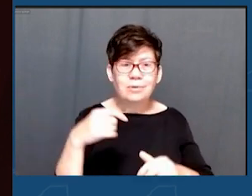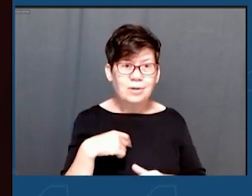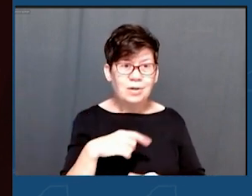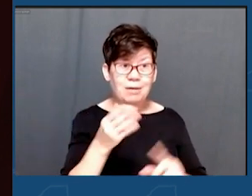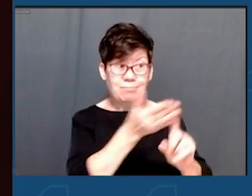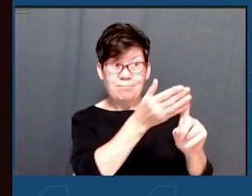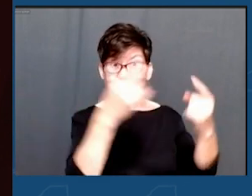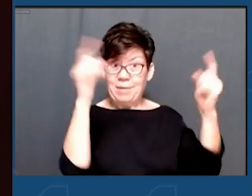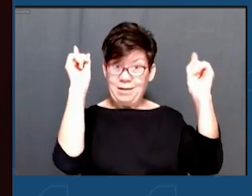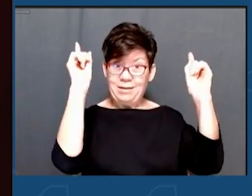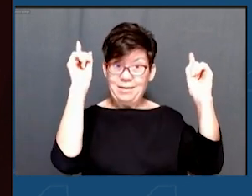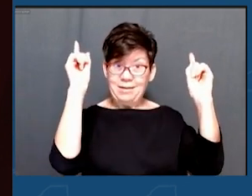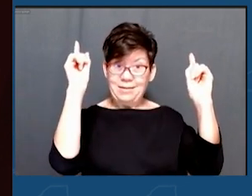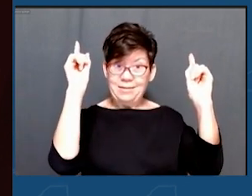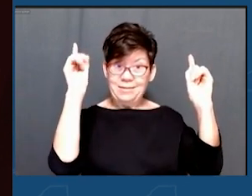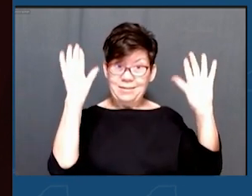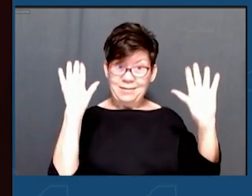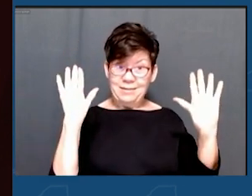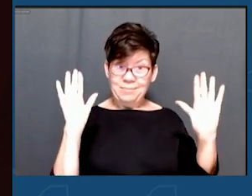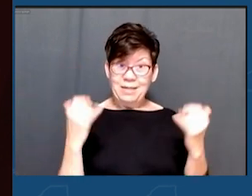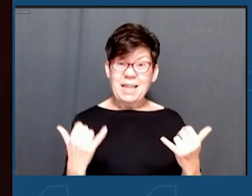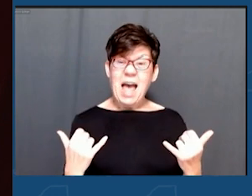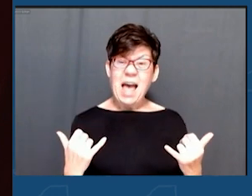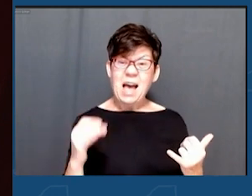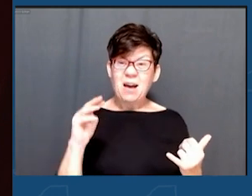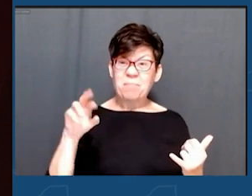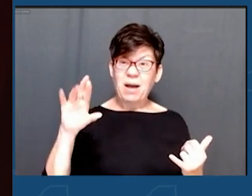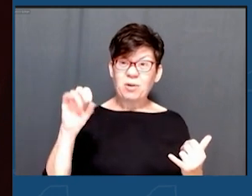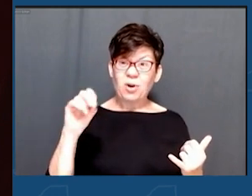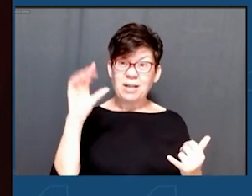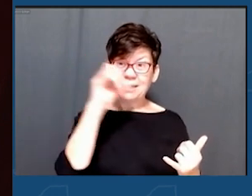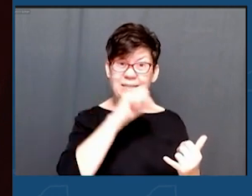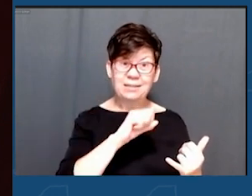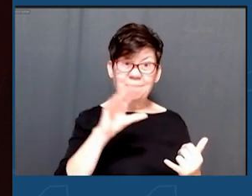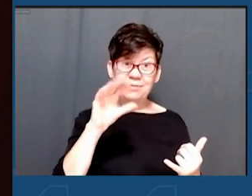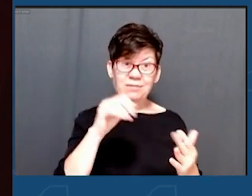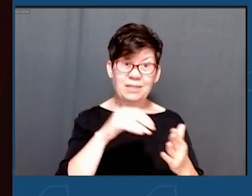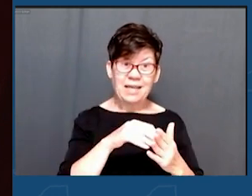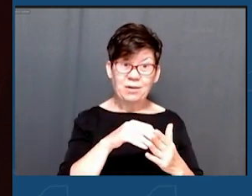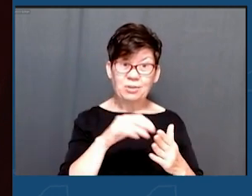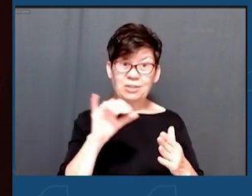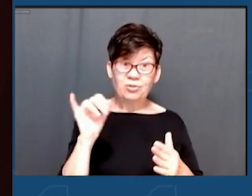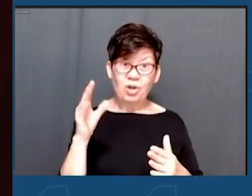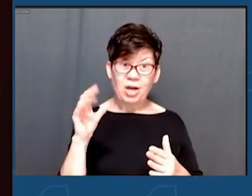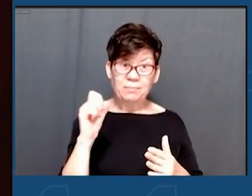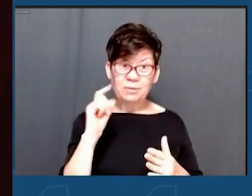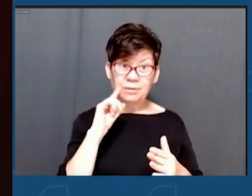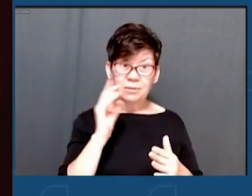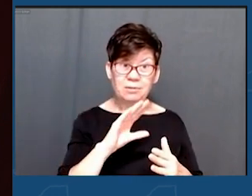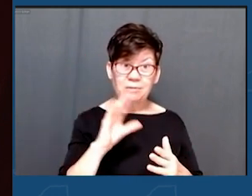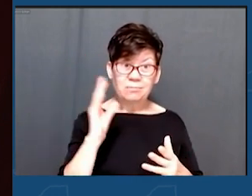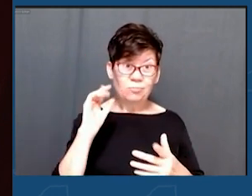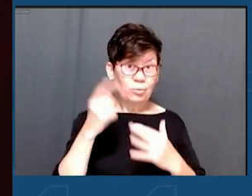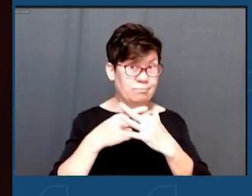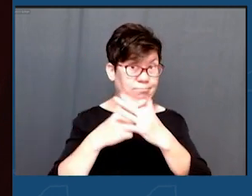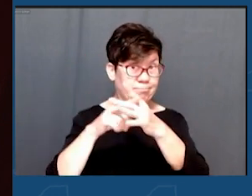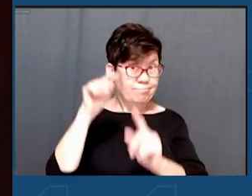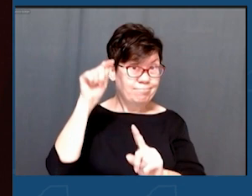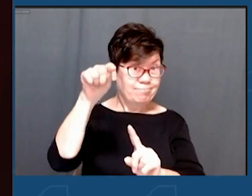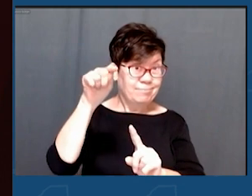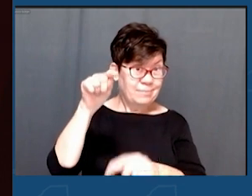now, they estimate there'll be 50,000 jobs coming to upstate New York. I need to